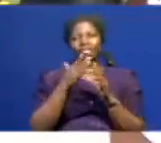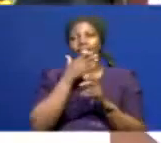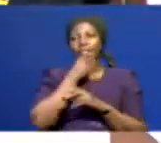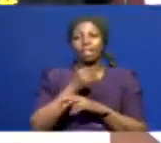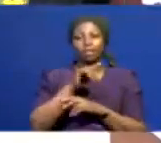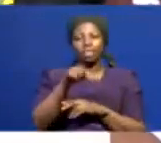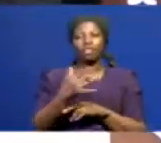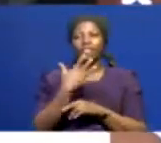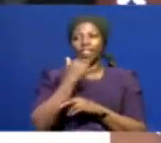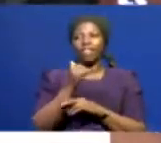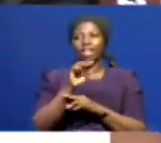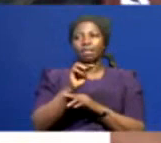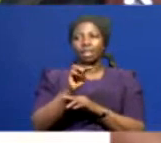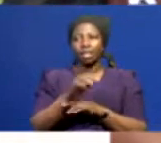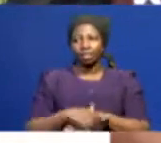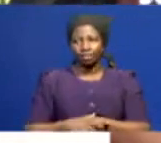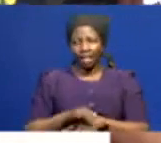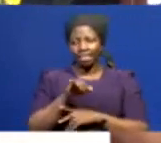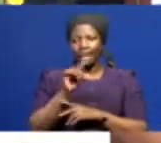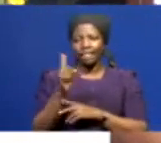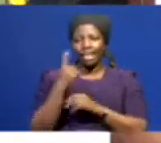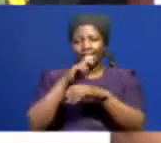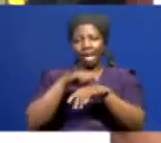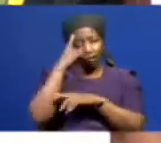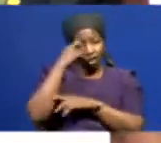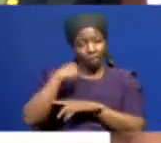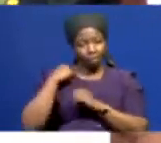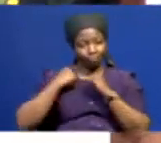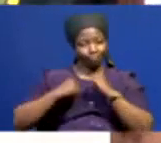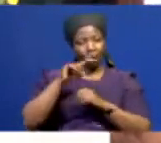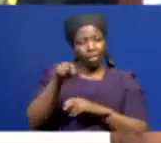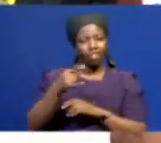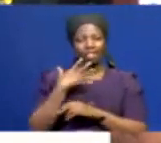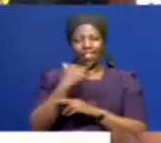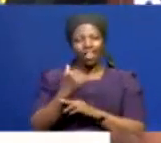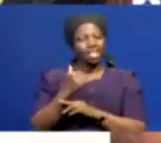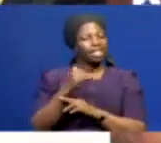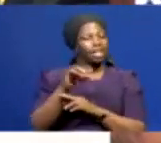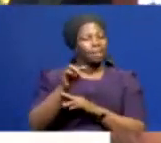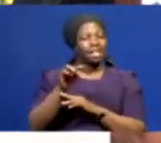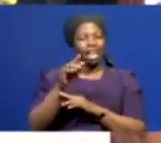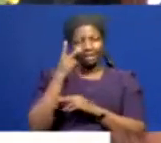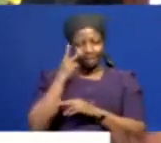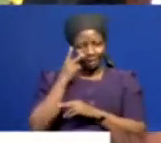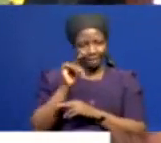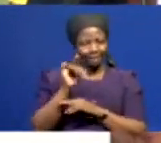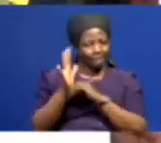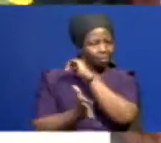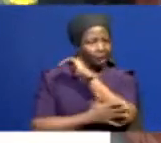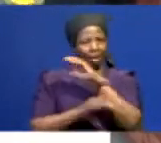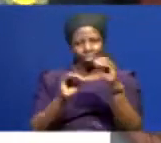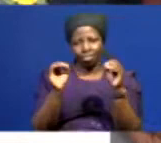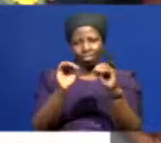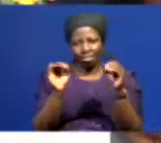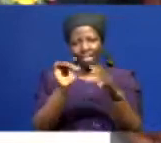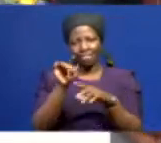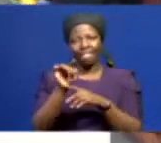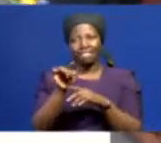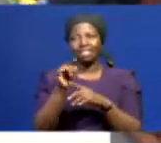meters. Hii ndio my first time kukimbia 1500 na nimeona si mbaya. Iti yenye imekuwa leo mbaya